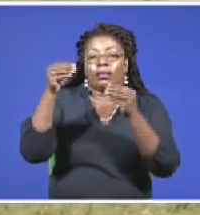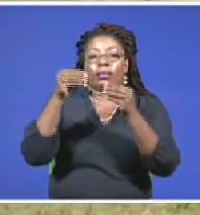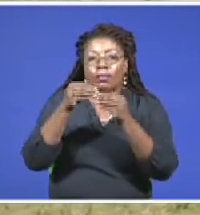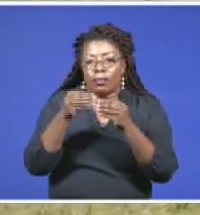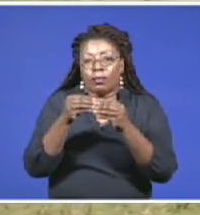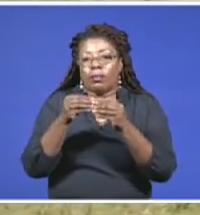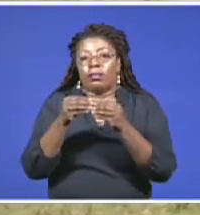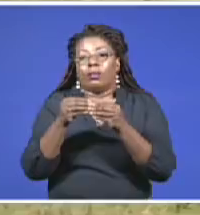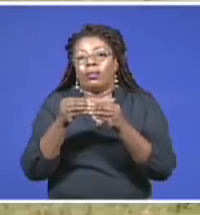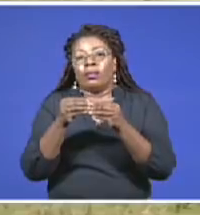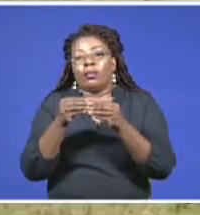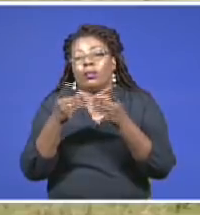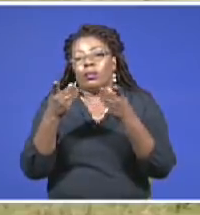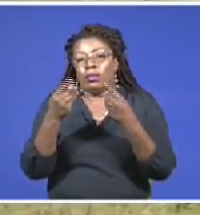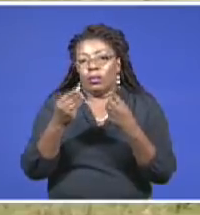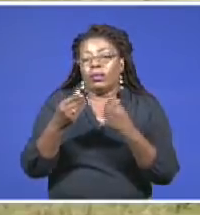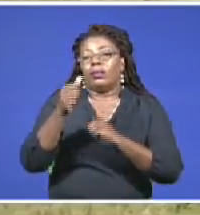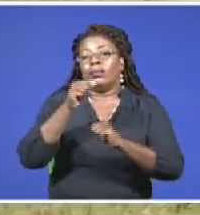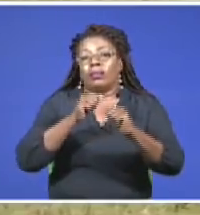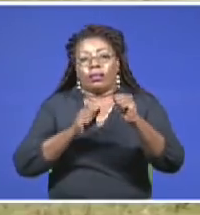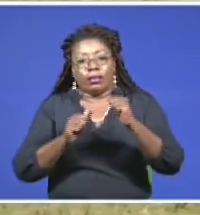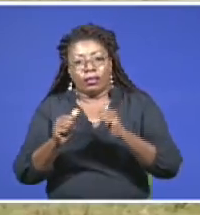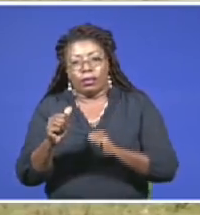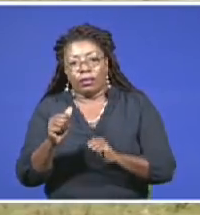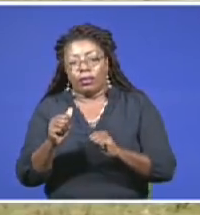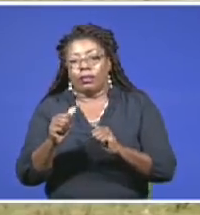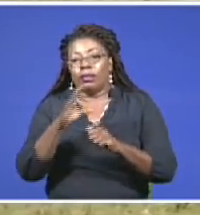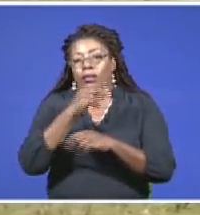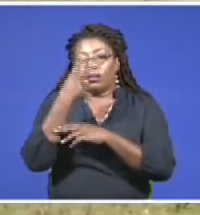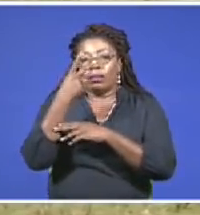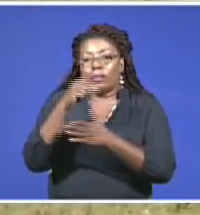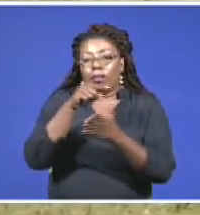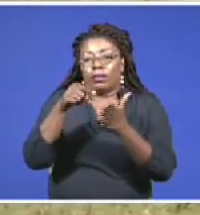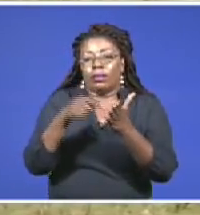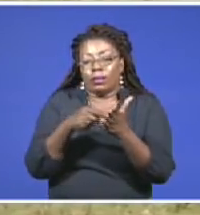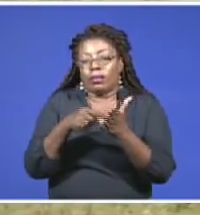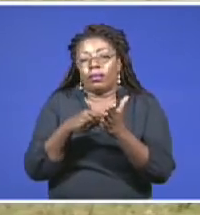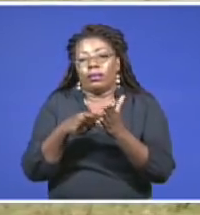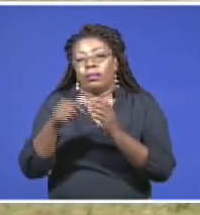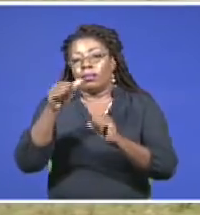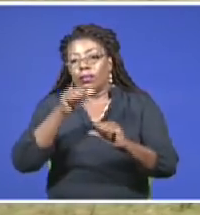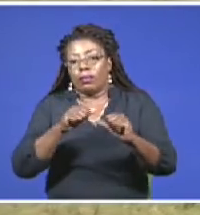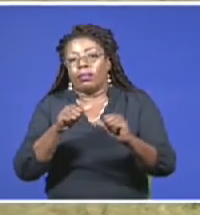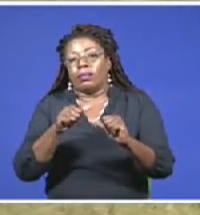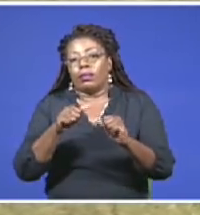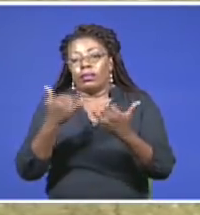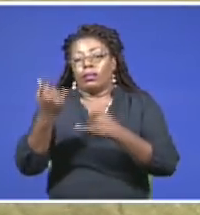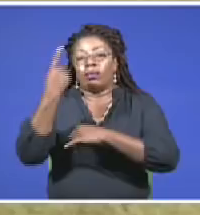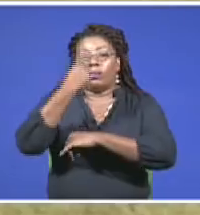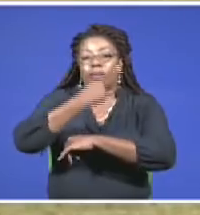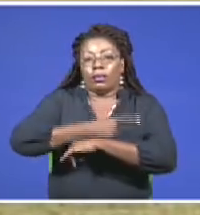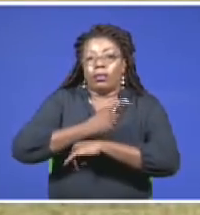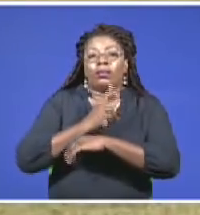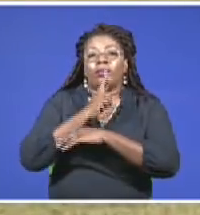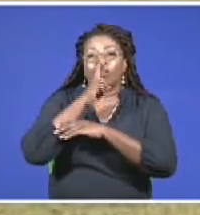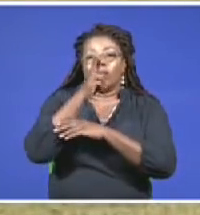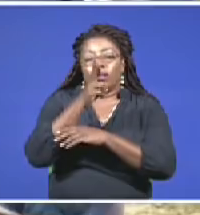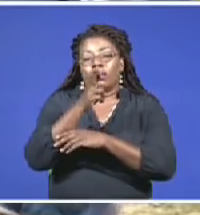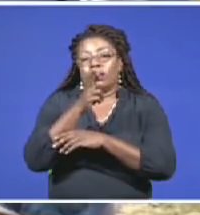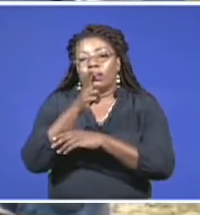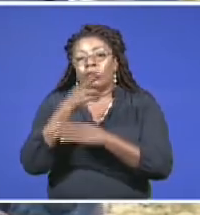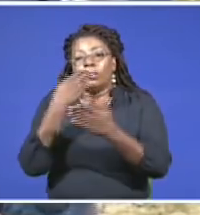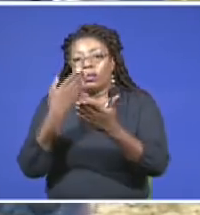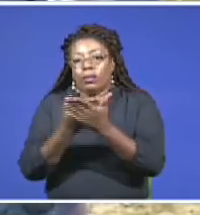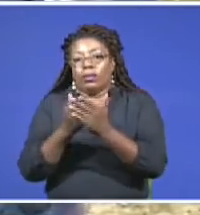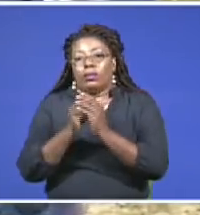doing recreational activities. And to see this kind of performance or this outcome today is very, very, very good.